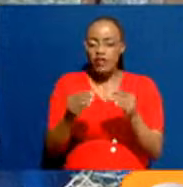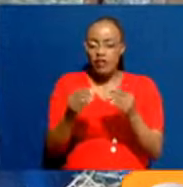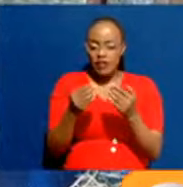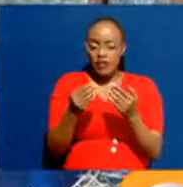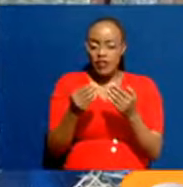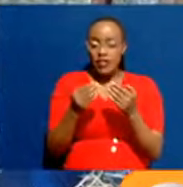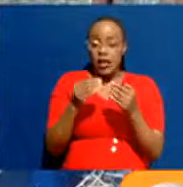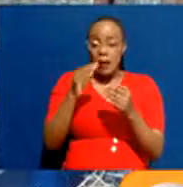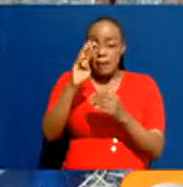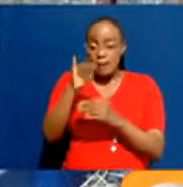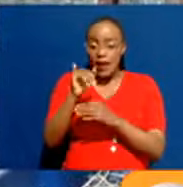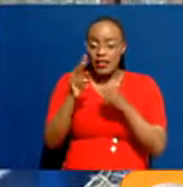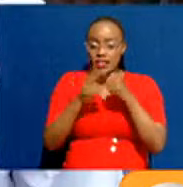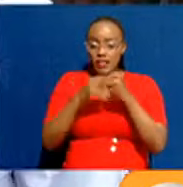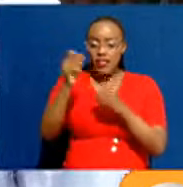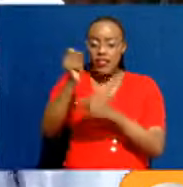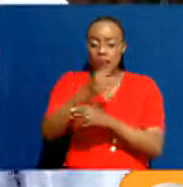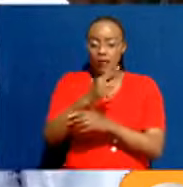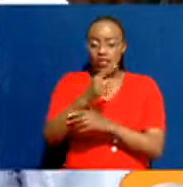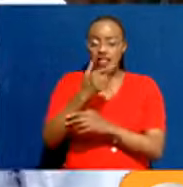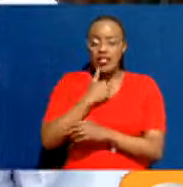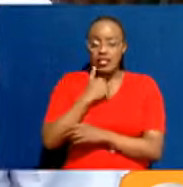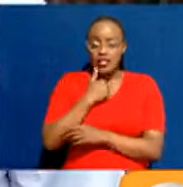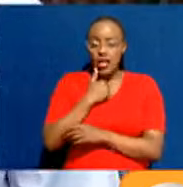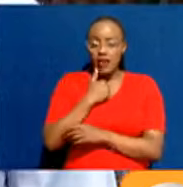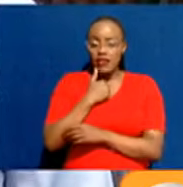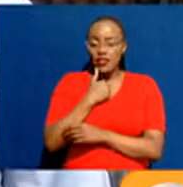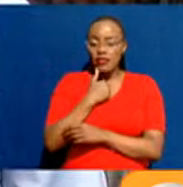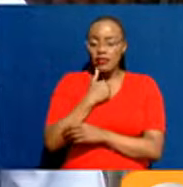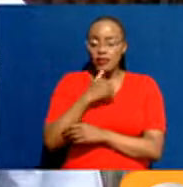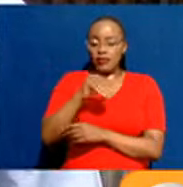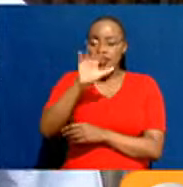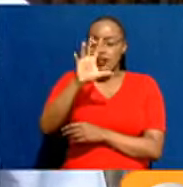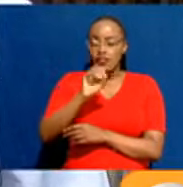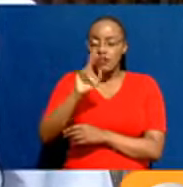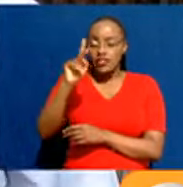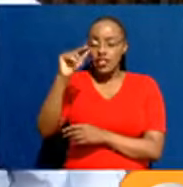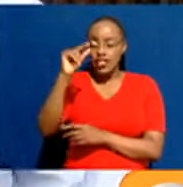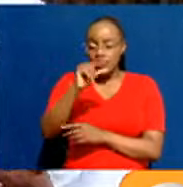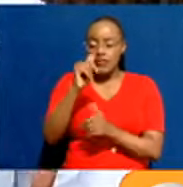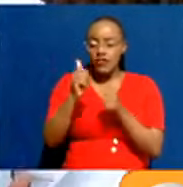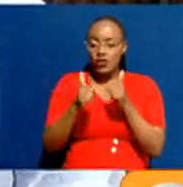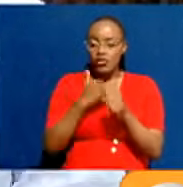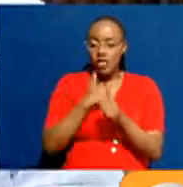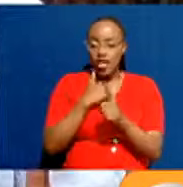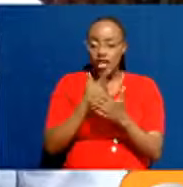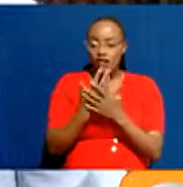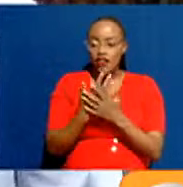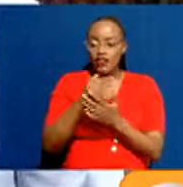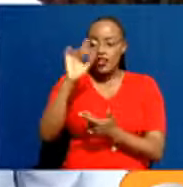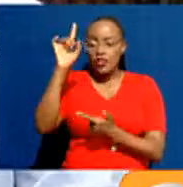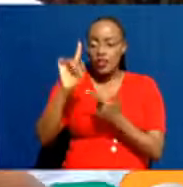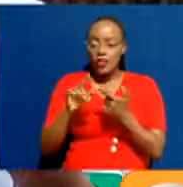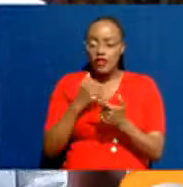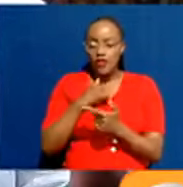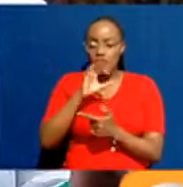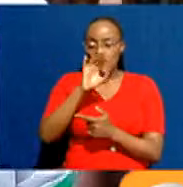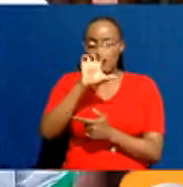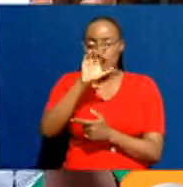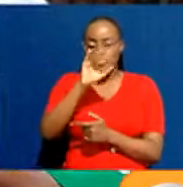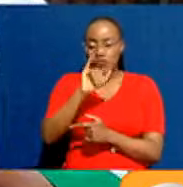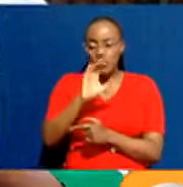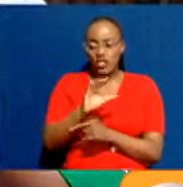by 7th month, the sheep is hitting 50 kg, and the ration is forage-based. There is